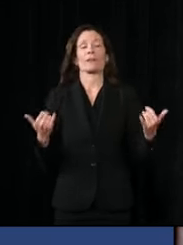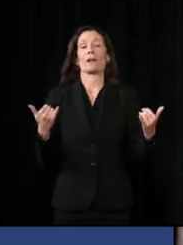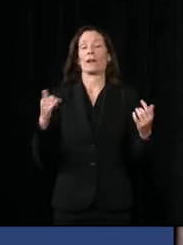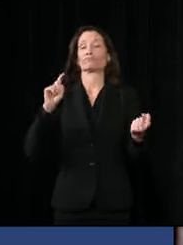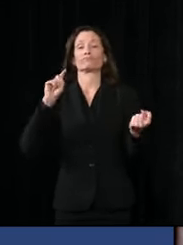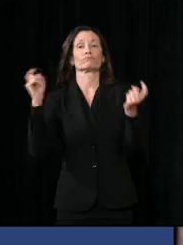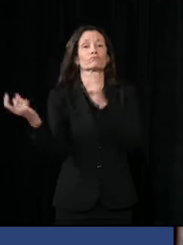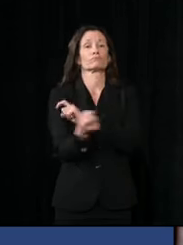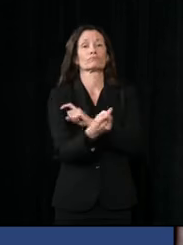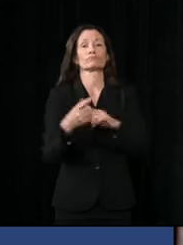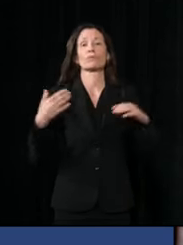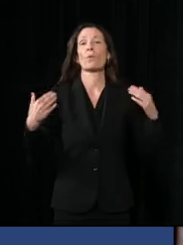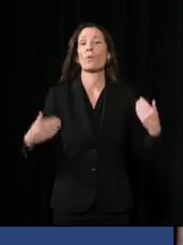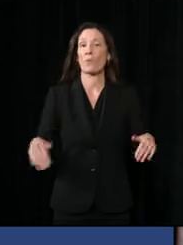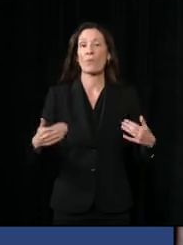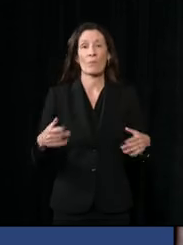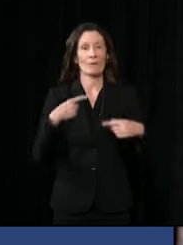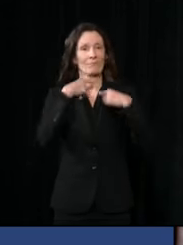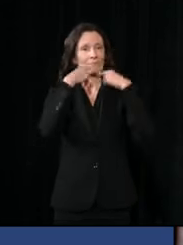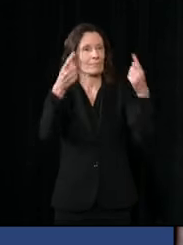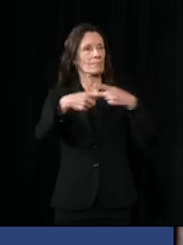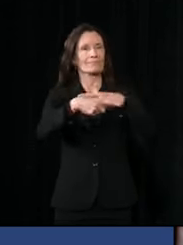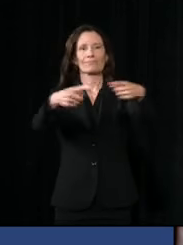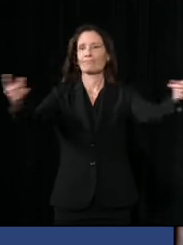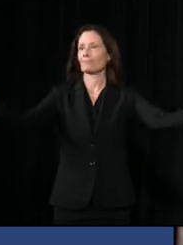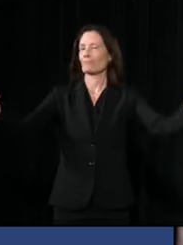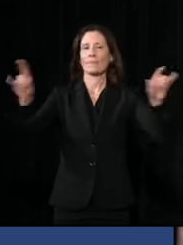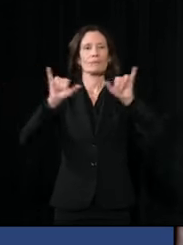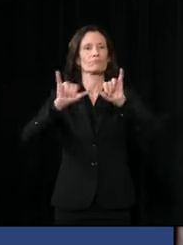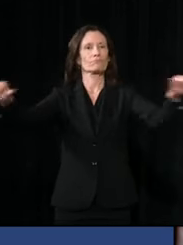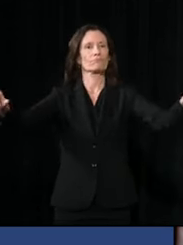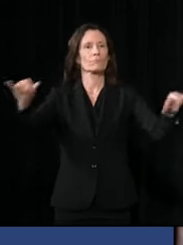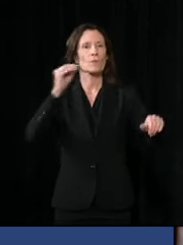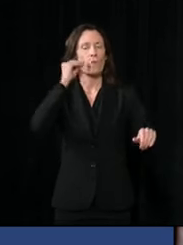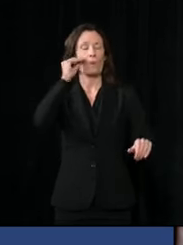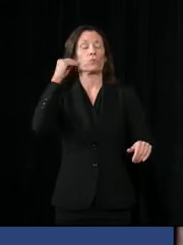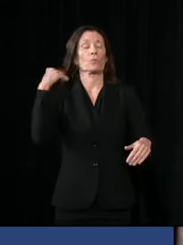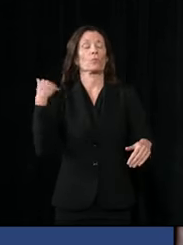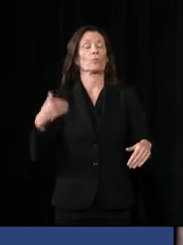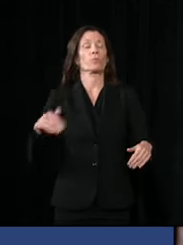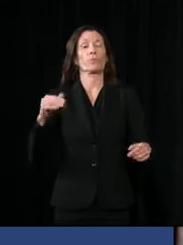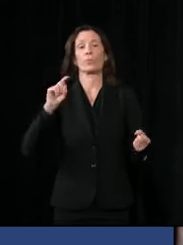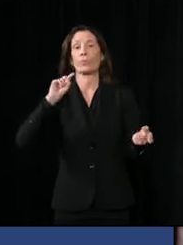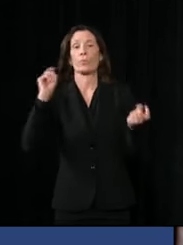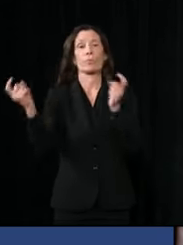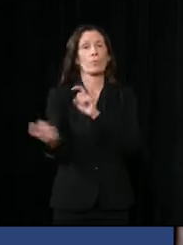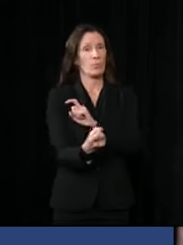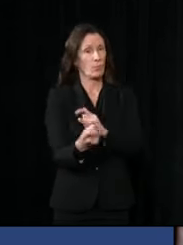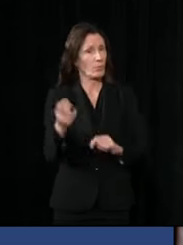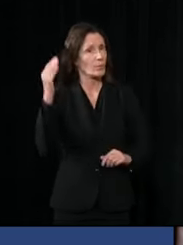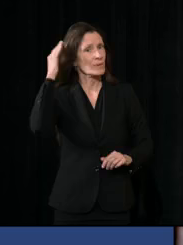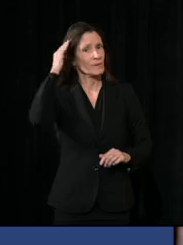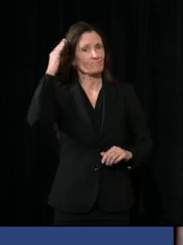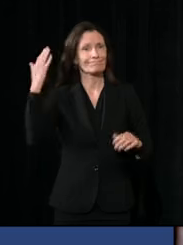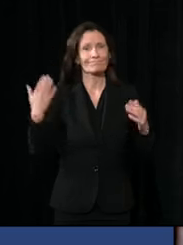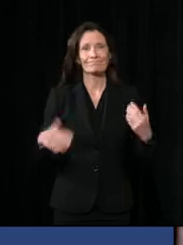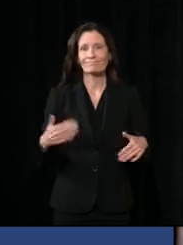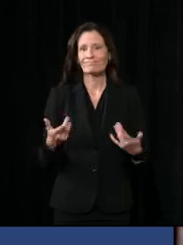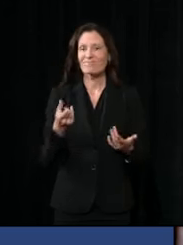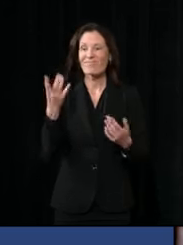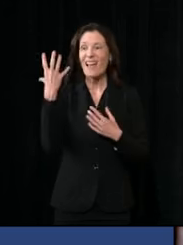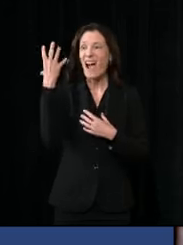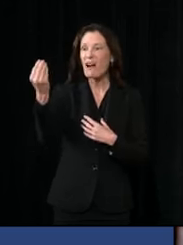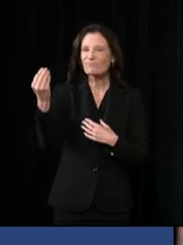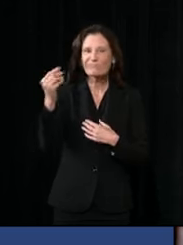get essential items like groceries and medications. These efforts have shown signs of success and gave some